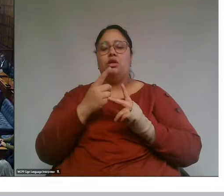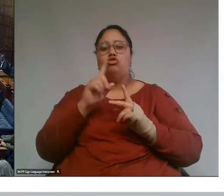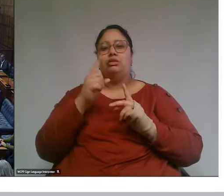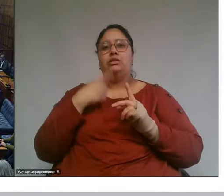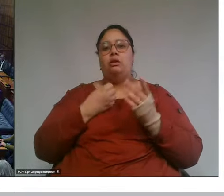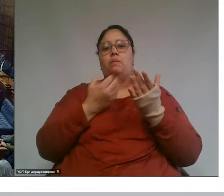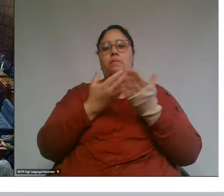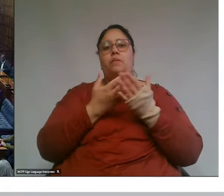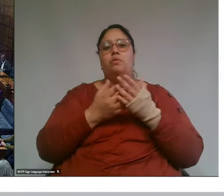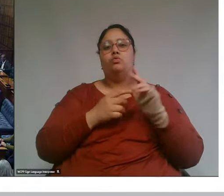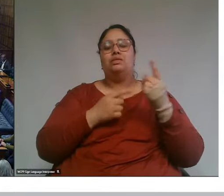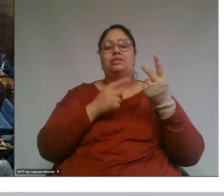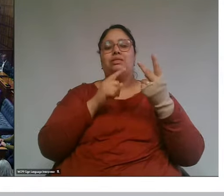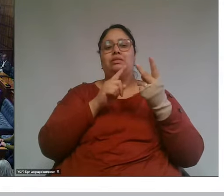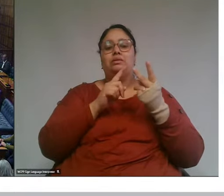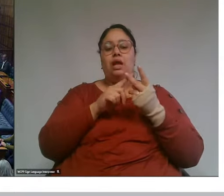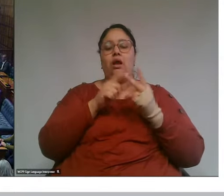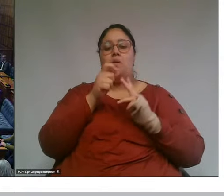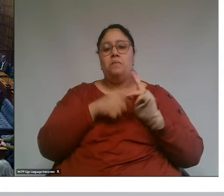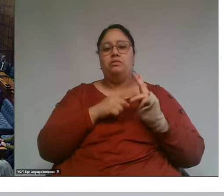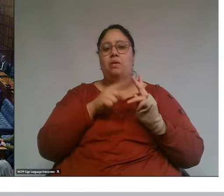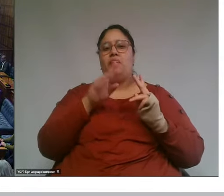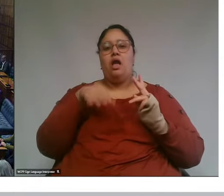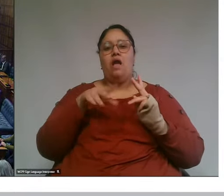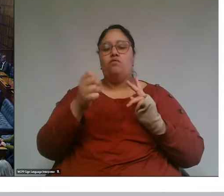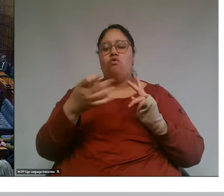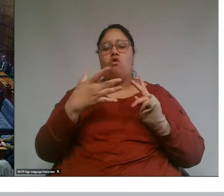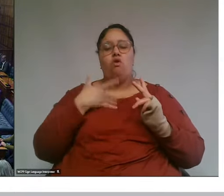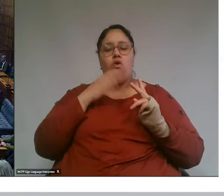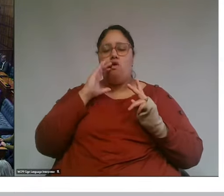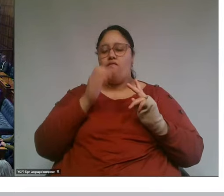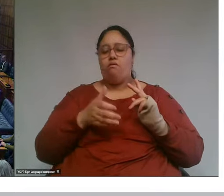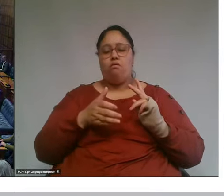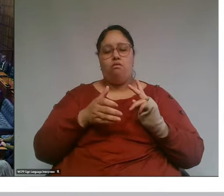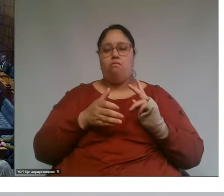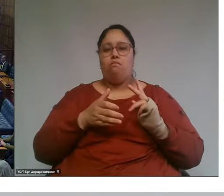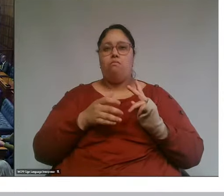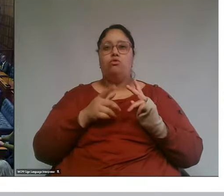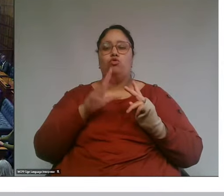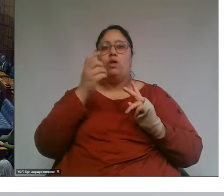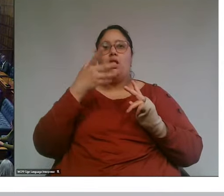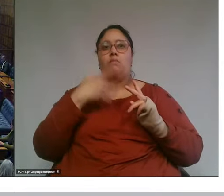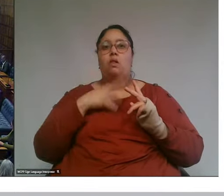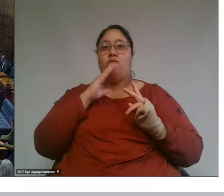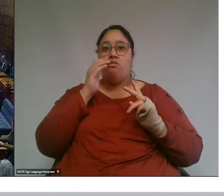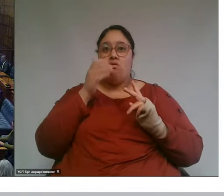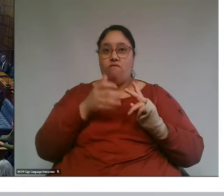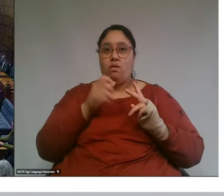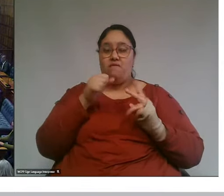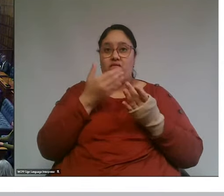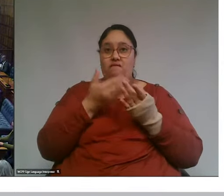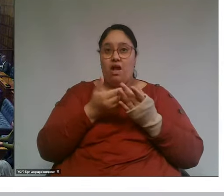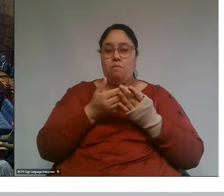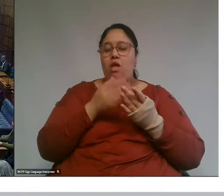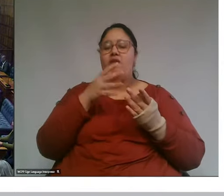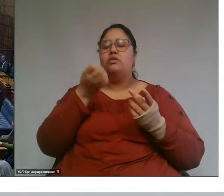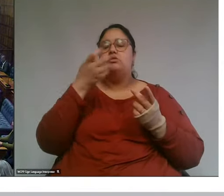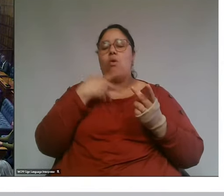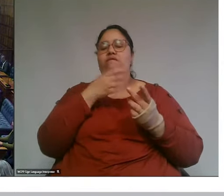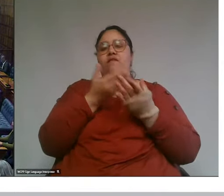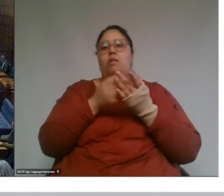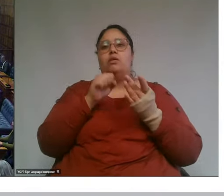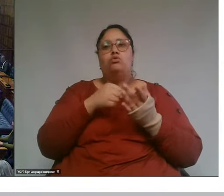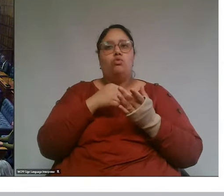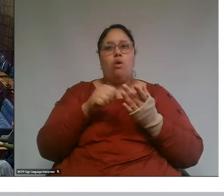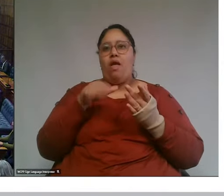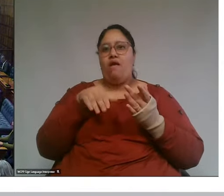what we've then also done is we've involved in a process and you'll see we spend quite we spending quite a lot of money on municipalities in terms of development permitting now when we